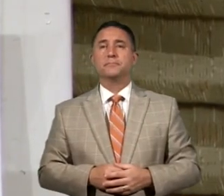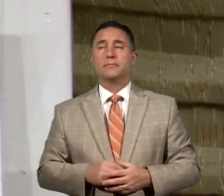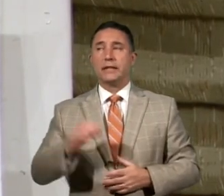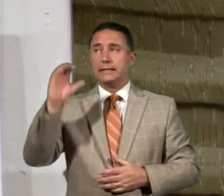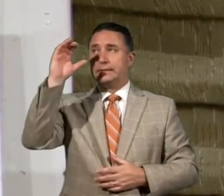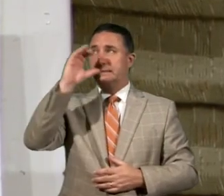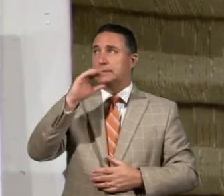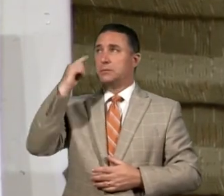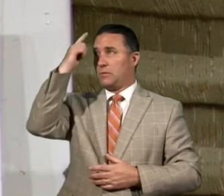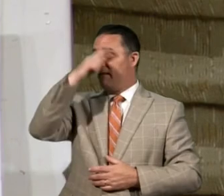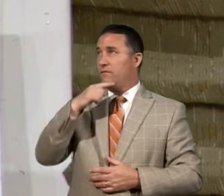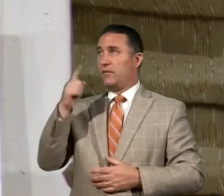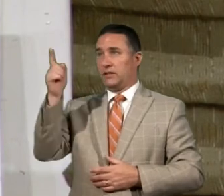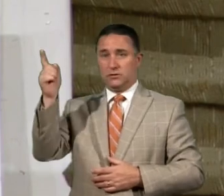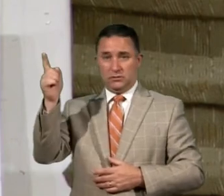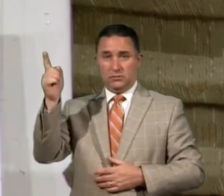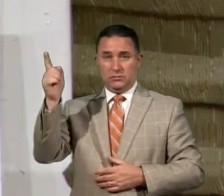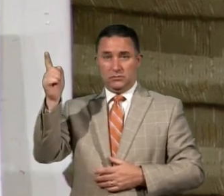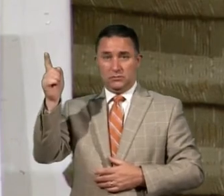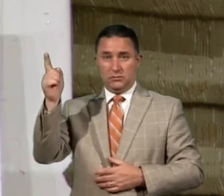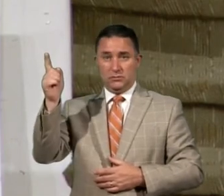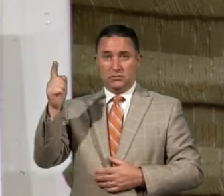Seek my face.